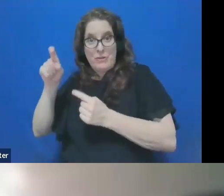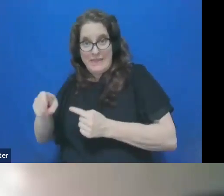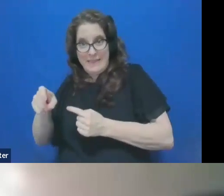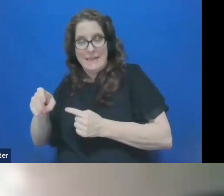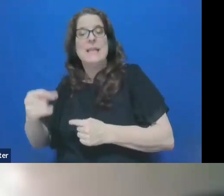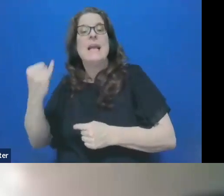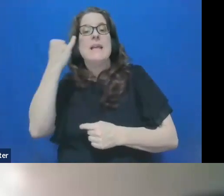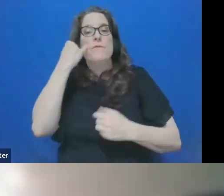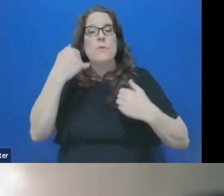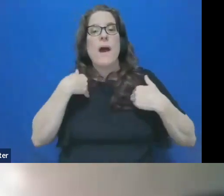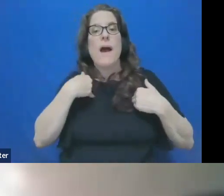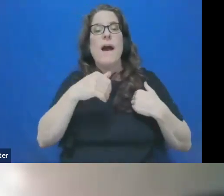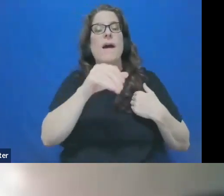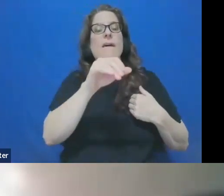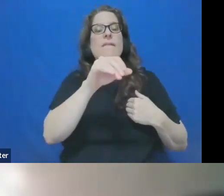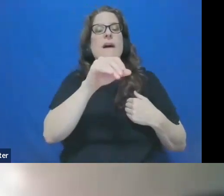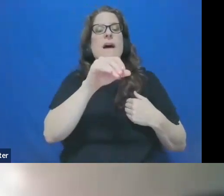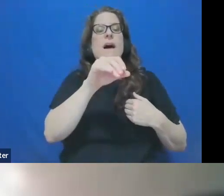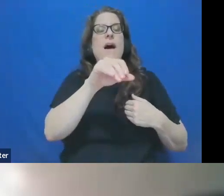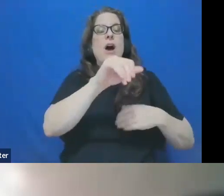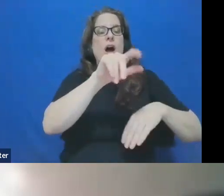established trust?